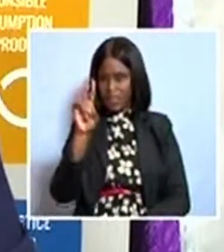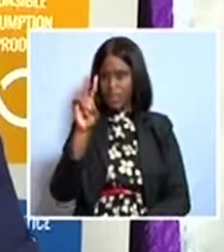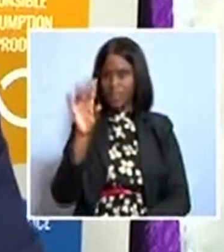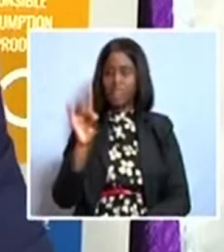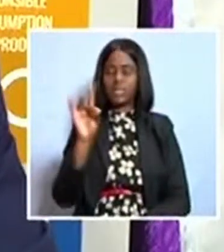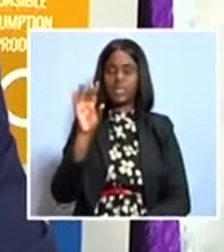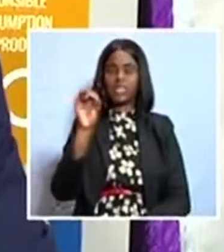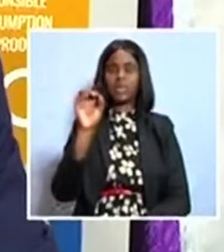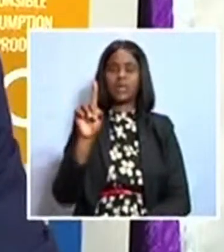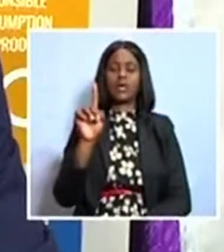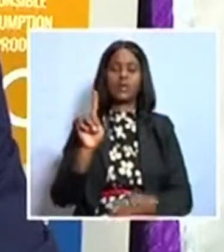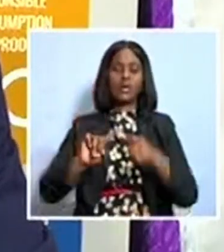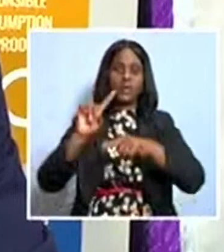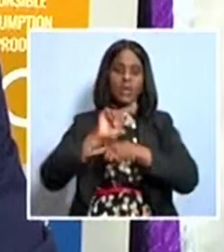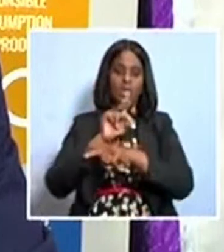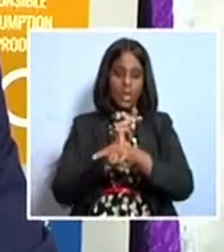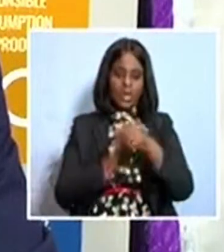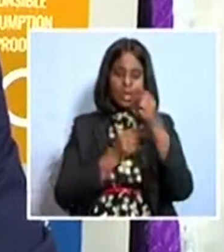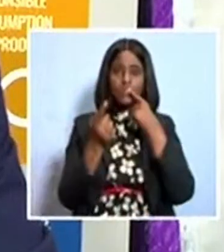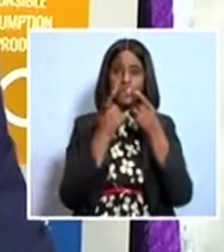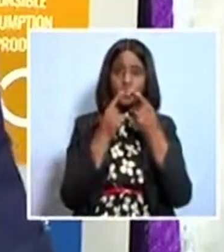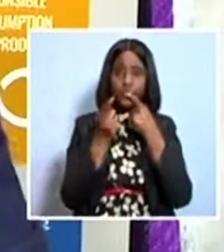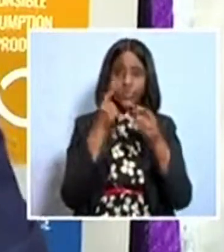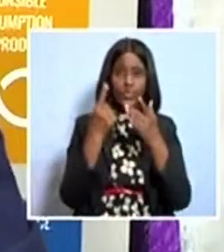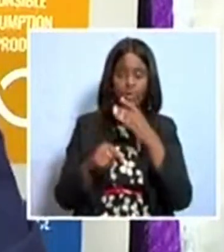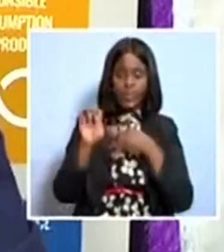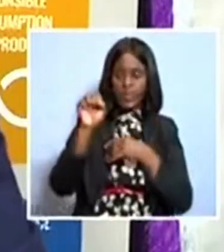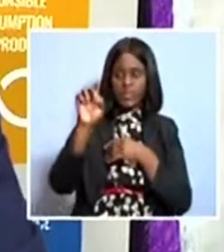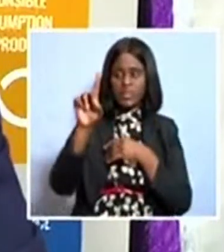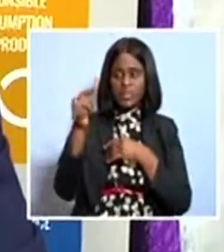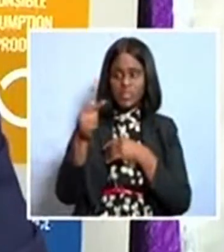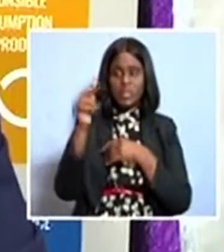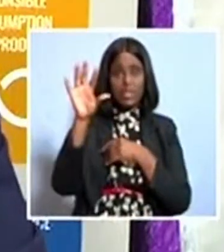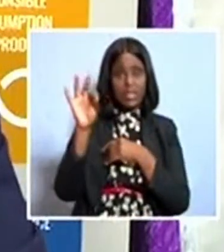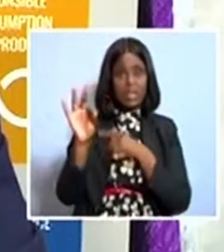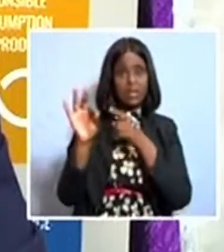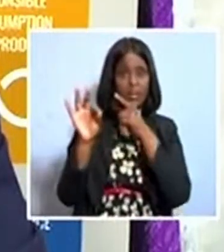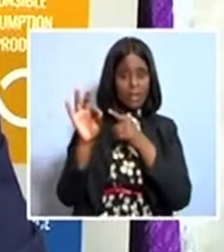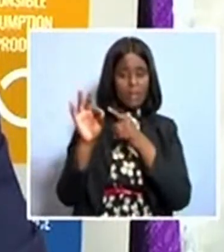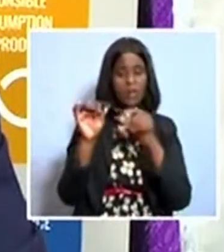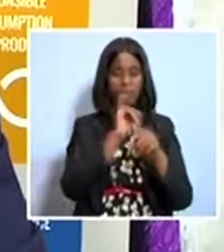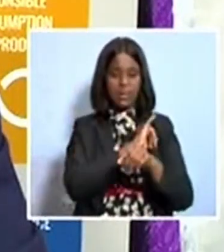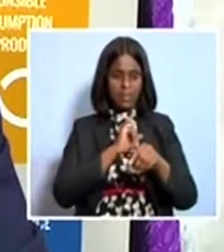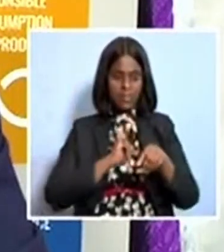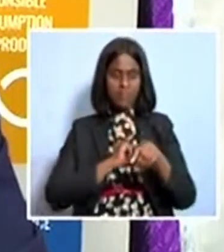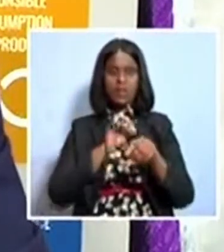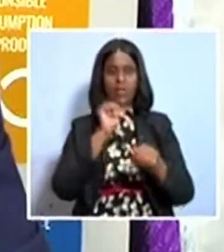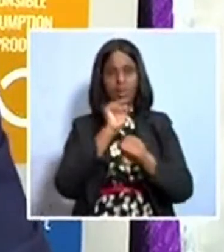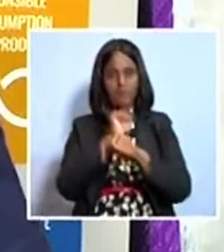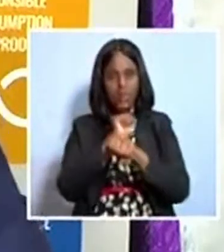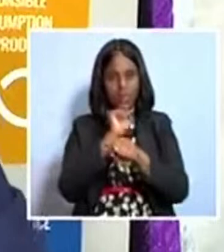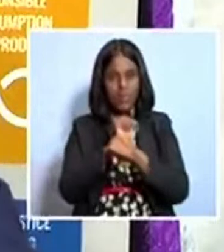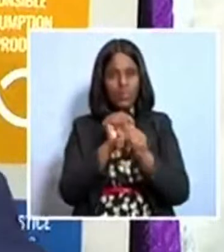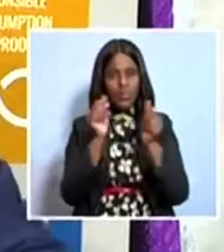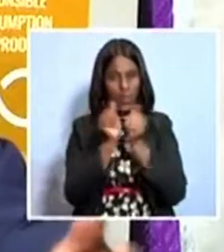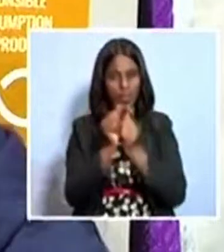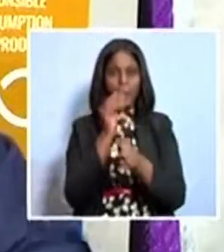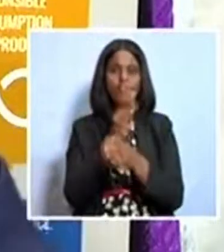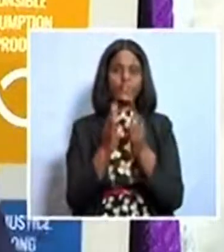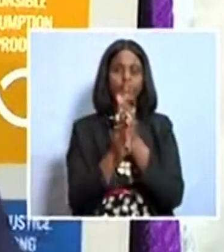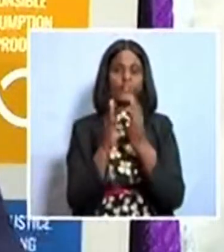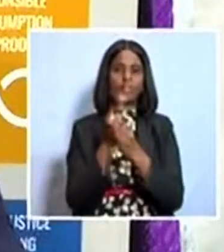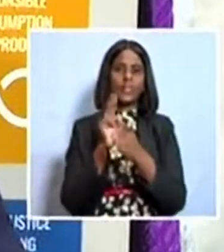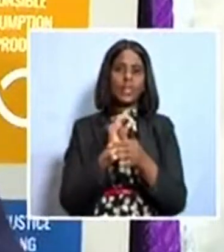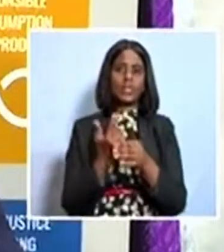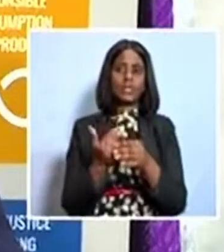078772801. Today, we are discussing SDG number 9, which is industry, innovation, and infrastructure. Maybe I'll get